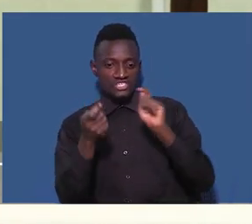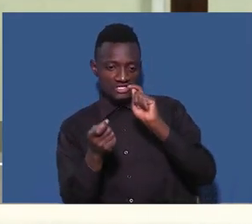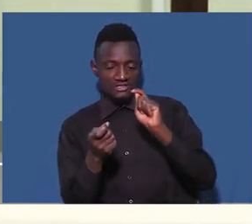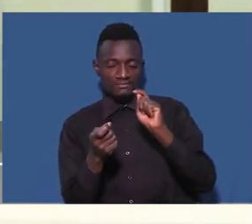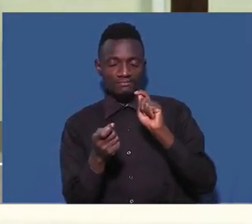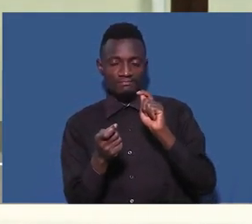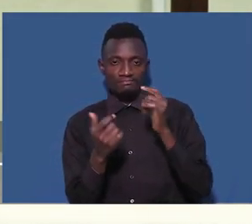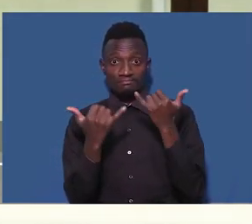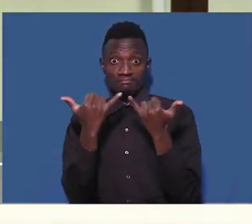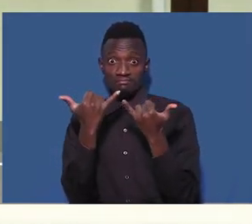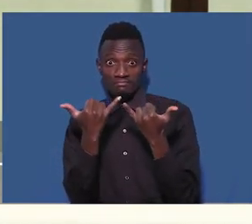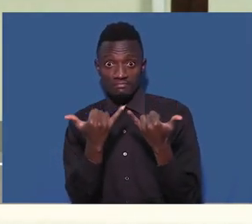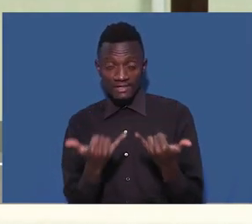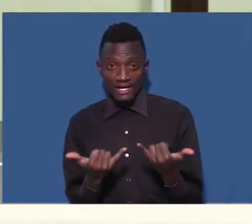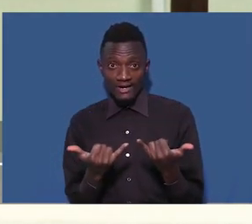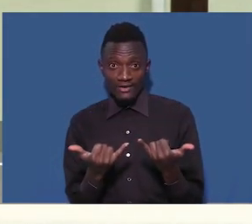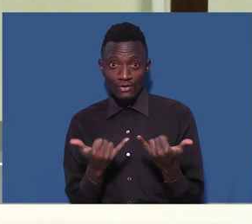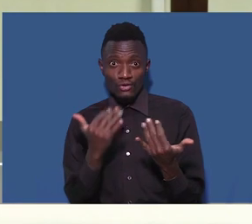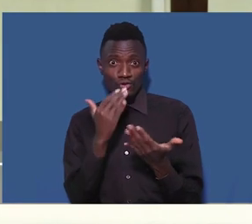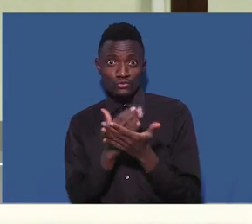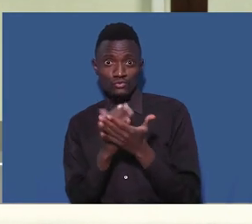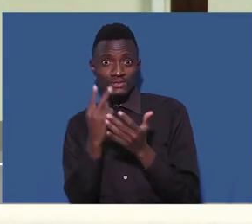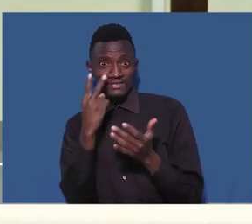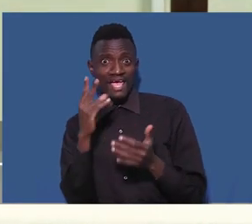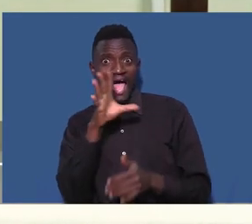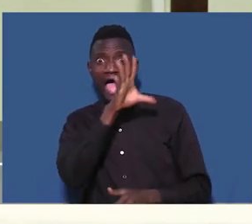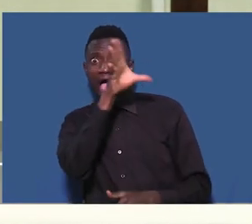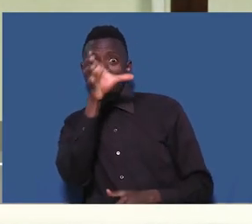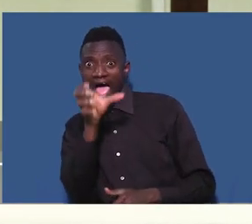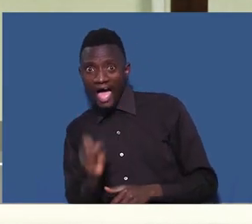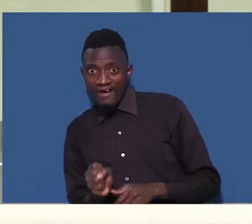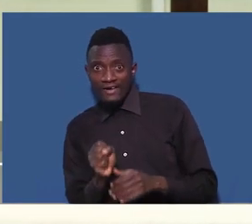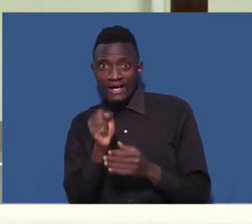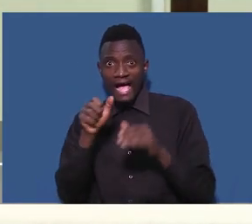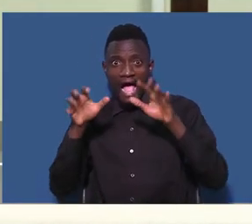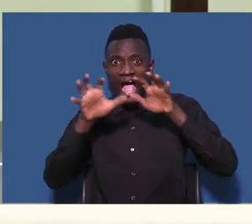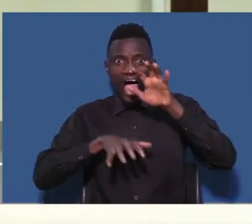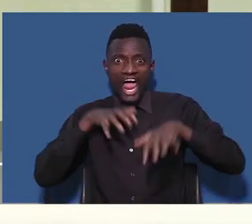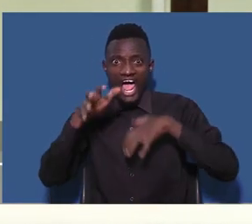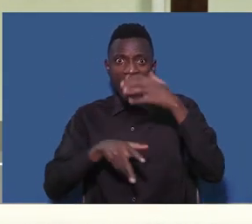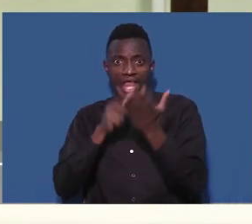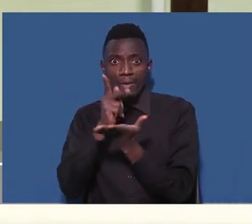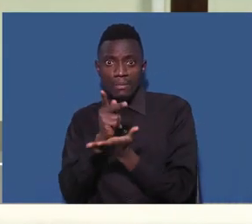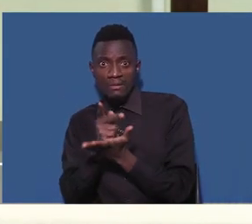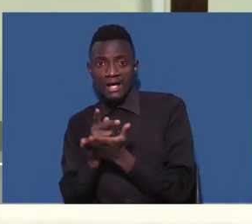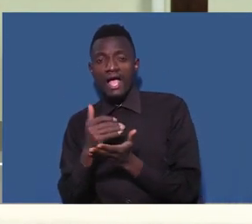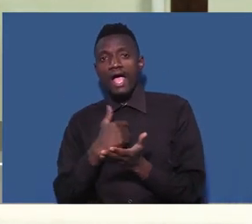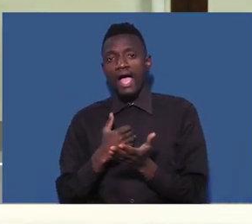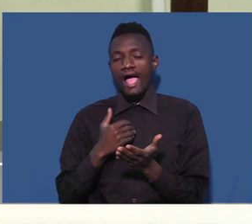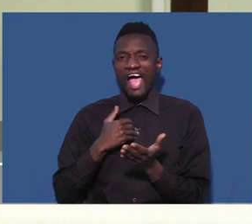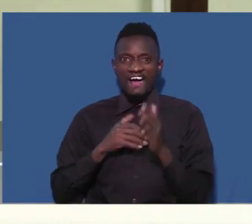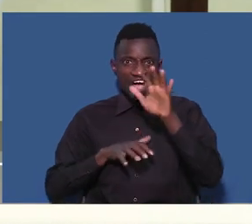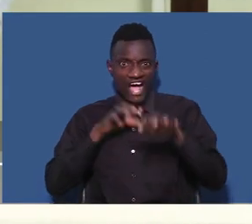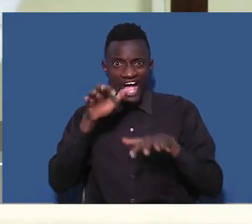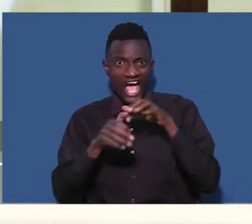Now, charging through the savannas of Africa, and especially in our parks, one of the animals you meet is called the mighty lion,